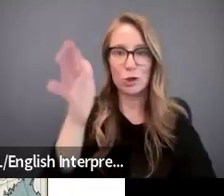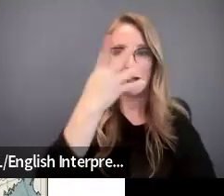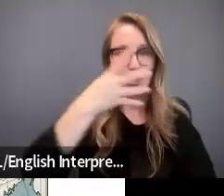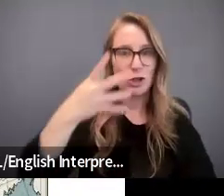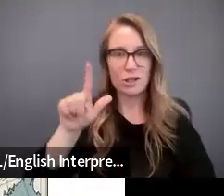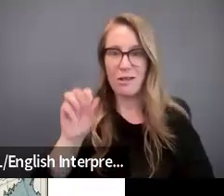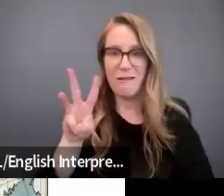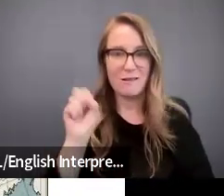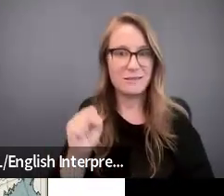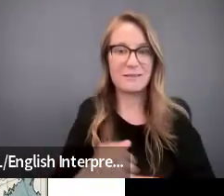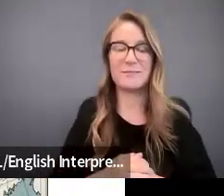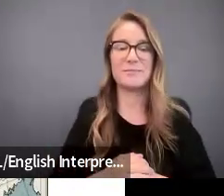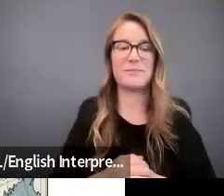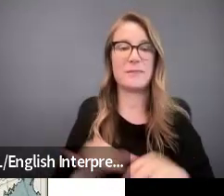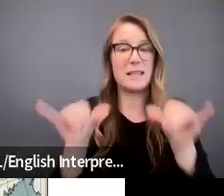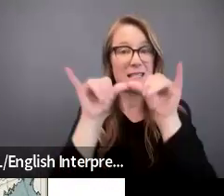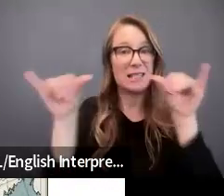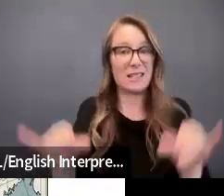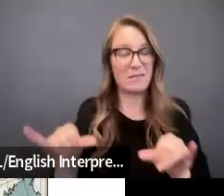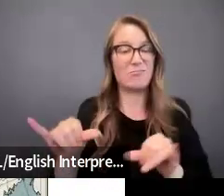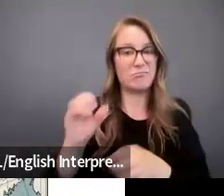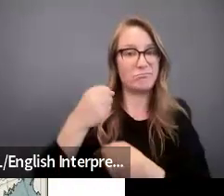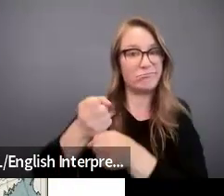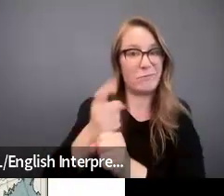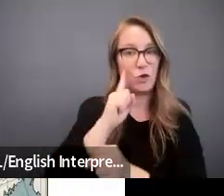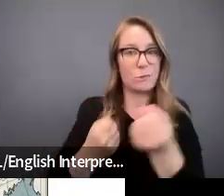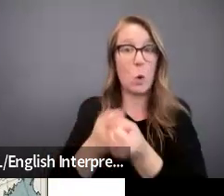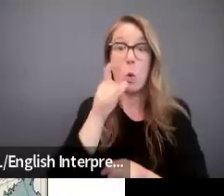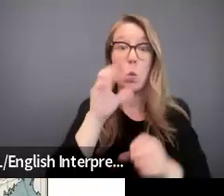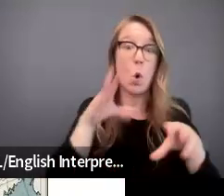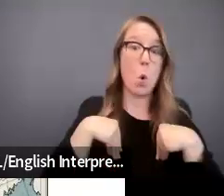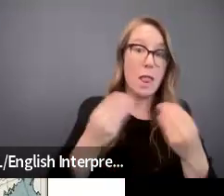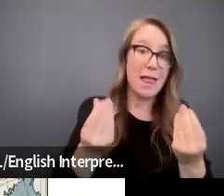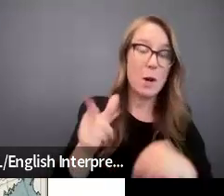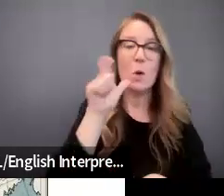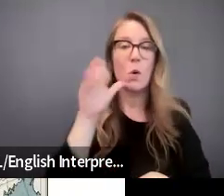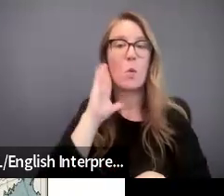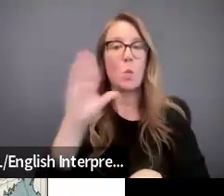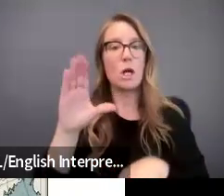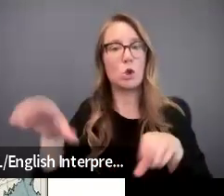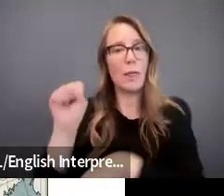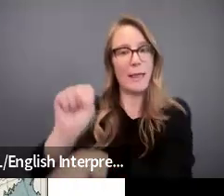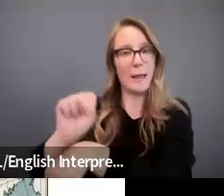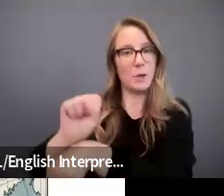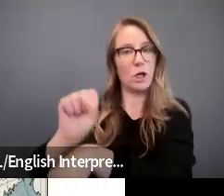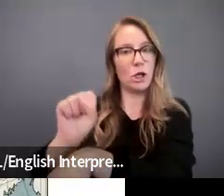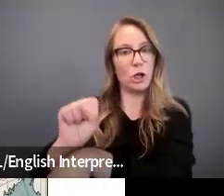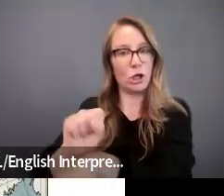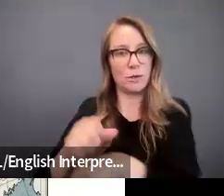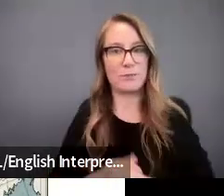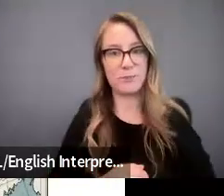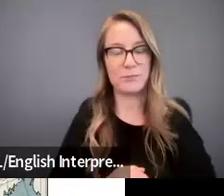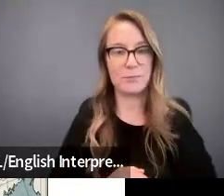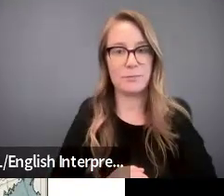immigration laws. A system created to support who will own land and who will do the labor.